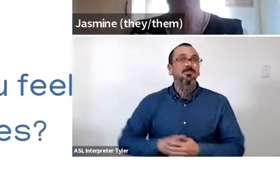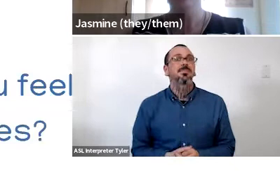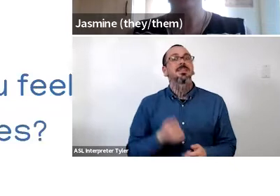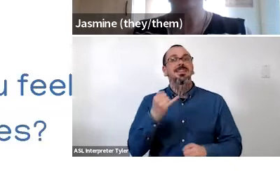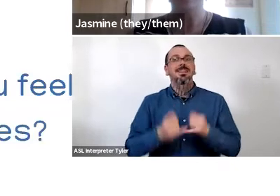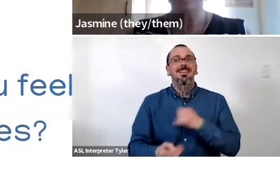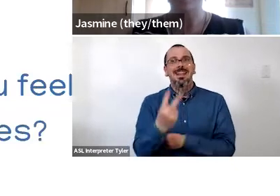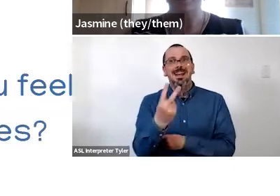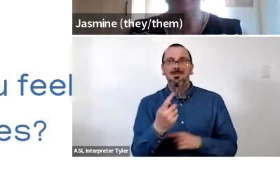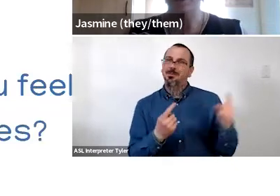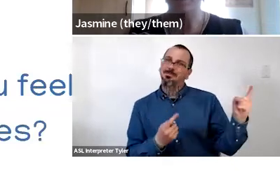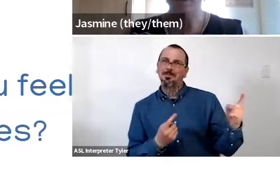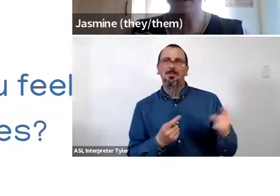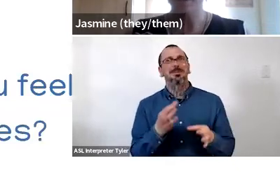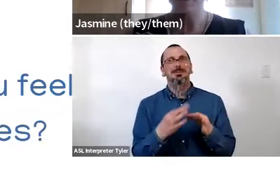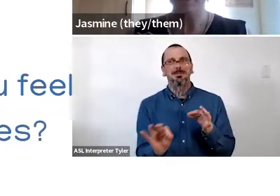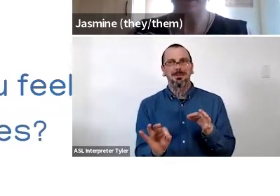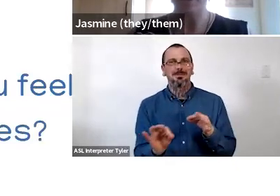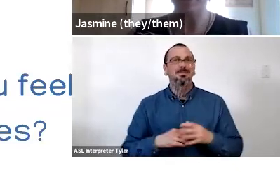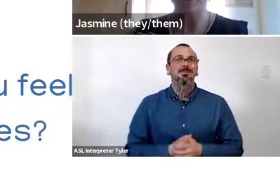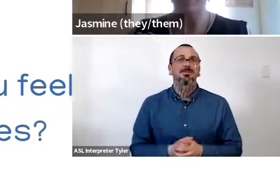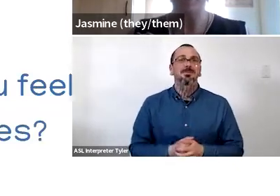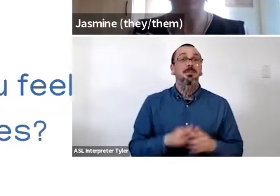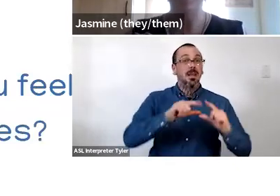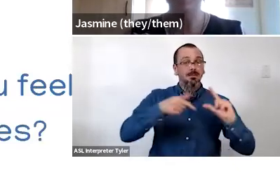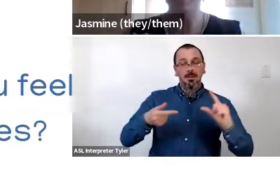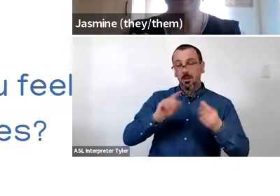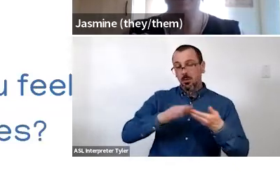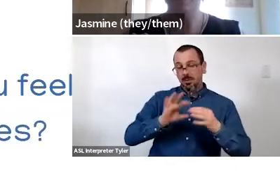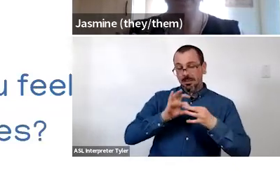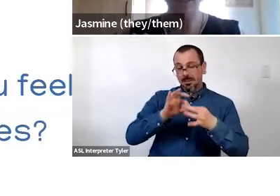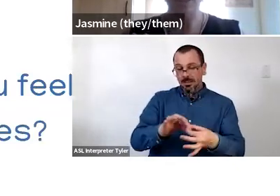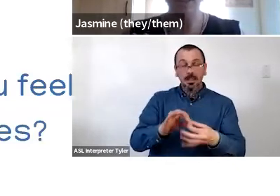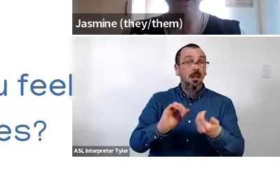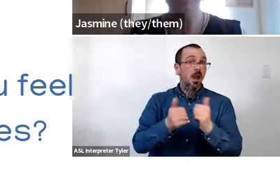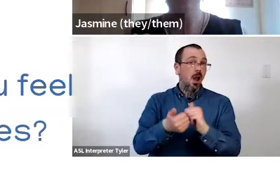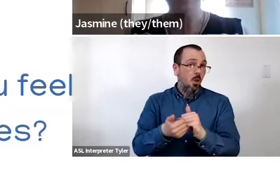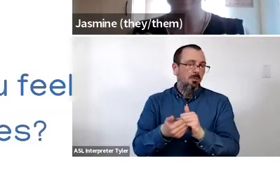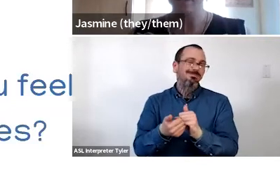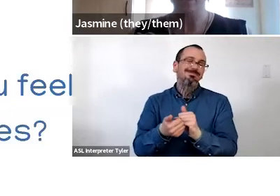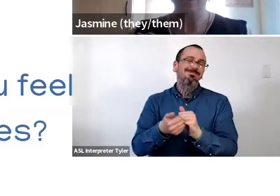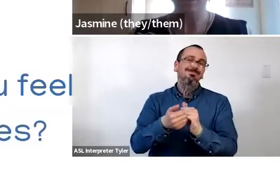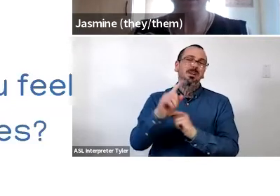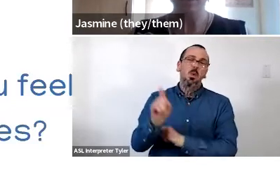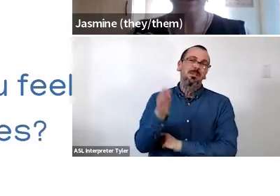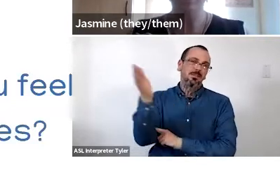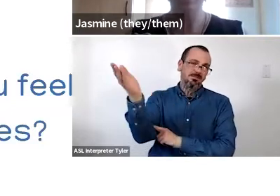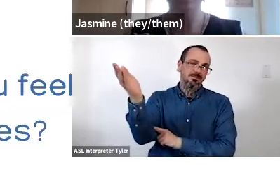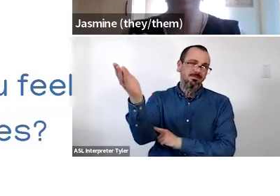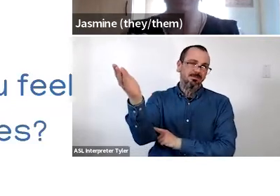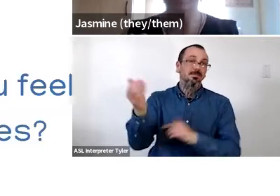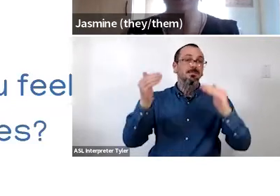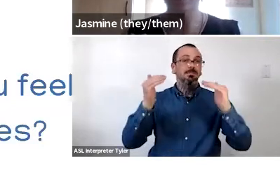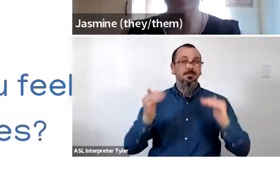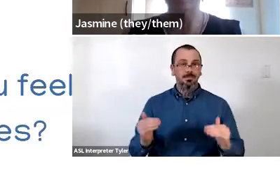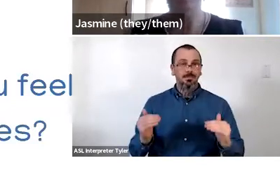simpler. LGBTQ+ community connectedness defined by an individual's answer to this question here, and psychological distress was